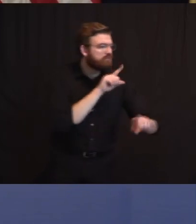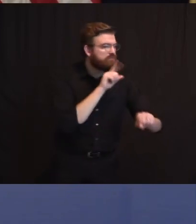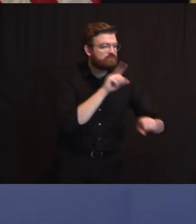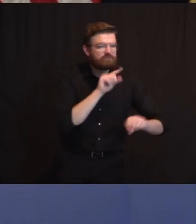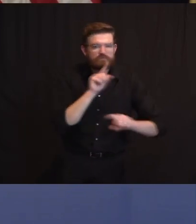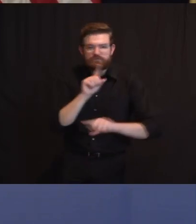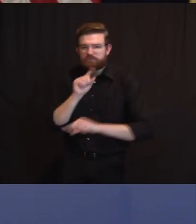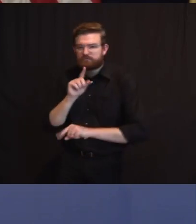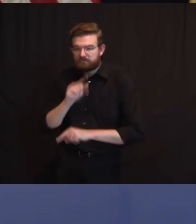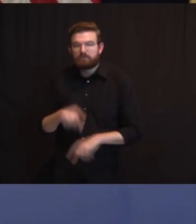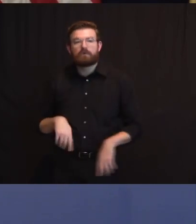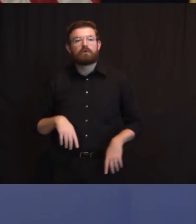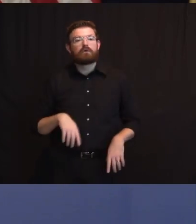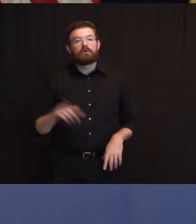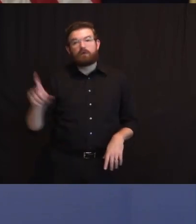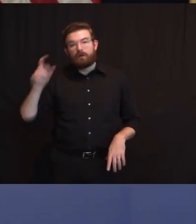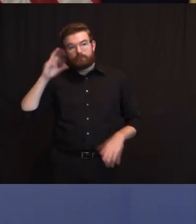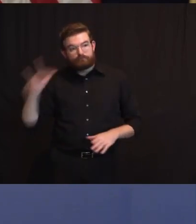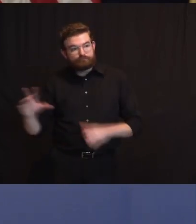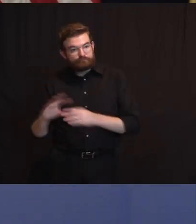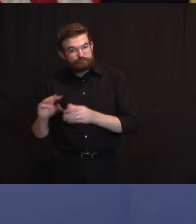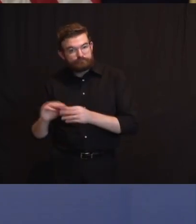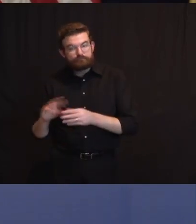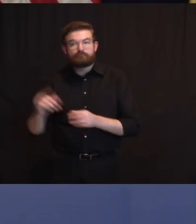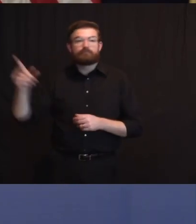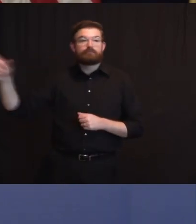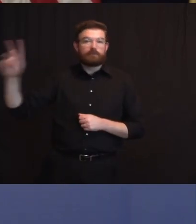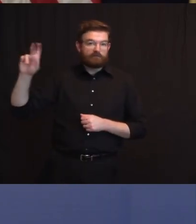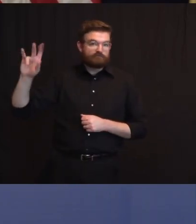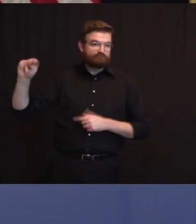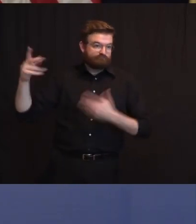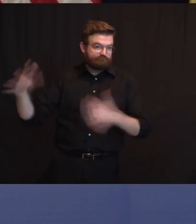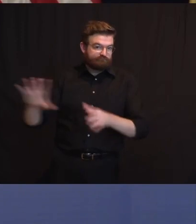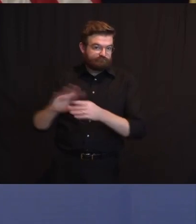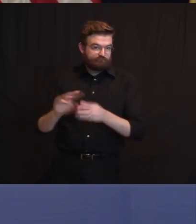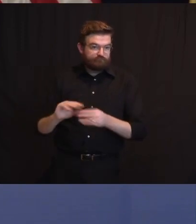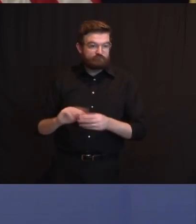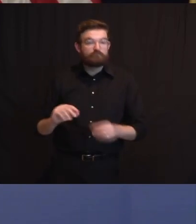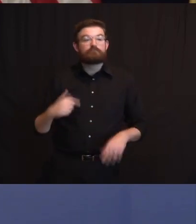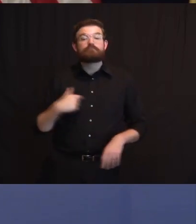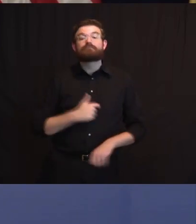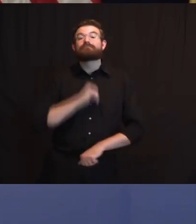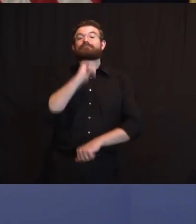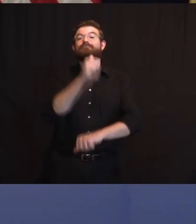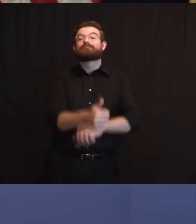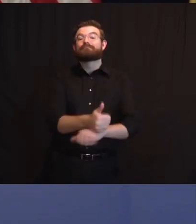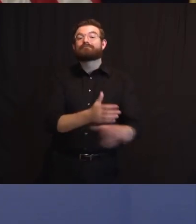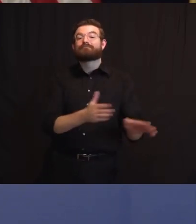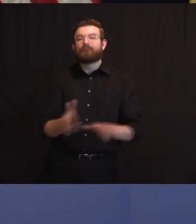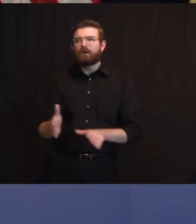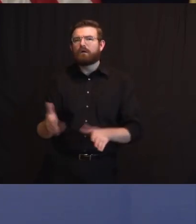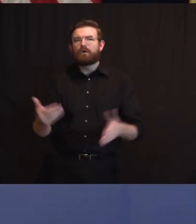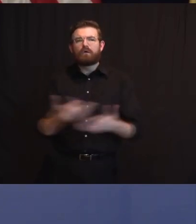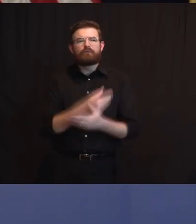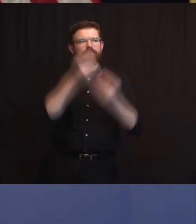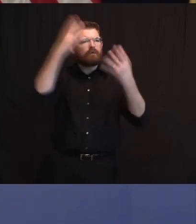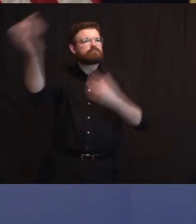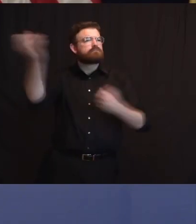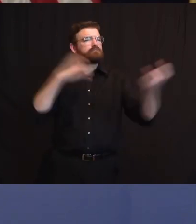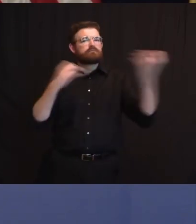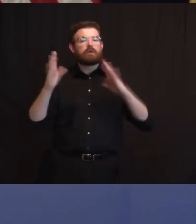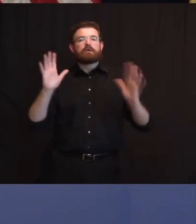when we originally came out with this plan, as we get updated information, we are updating our guidance, and this is an example of us being responsive,